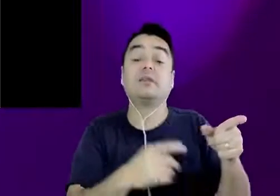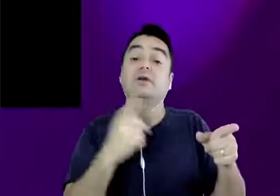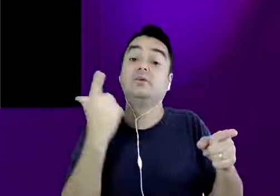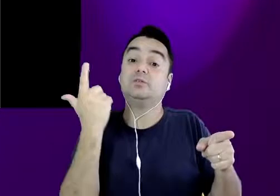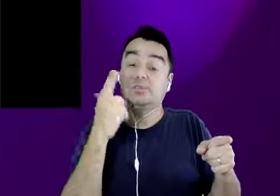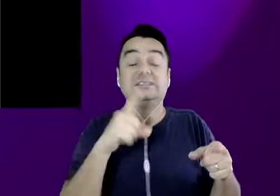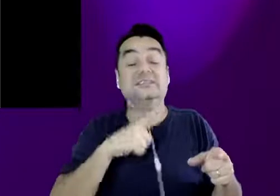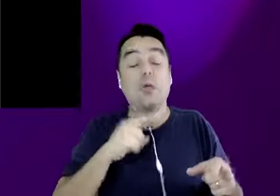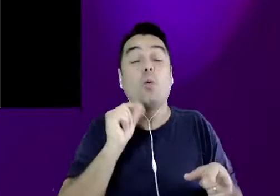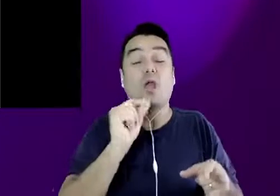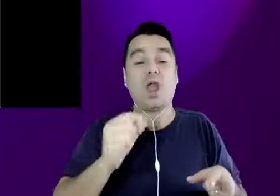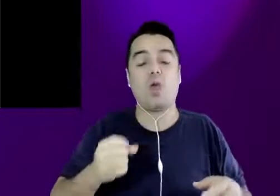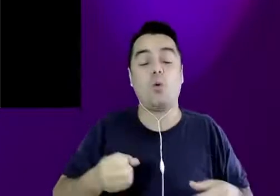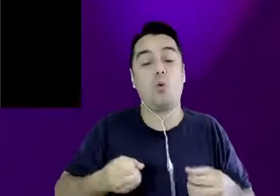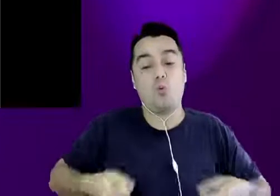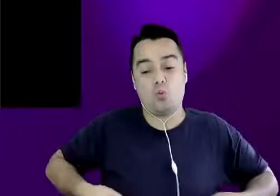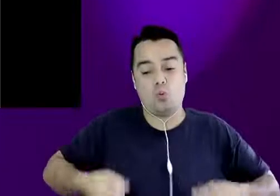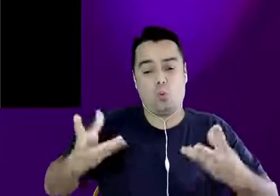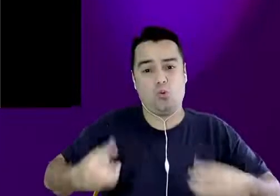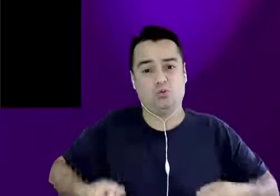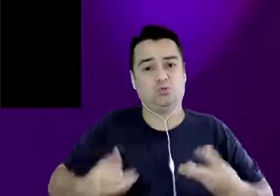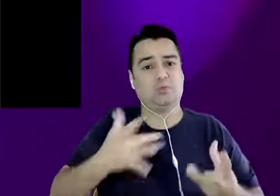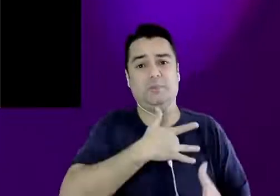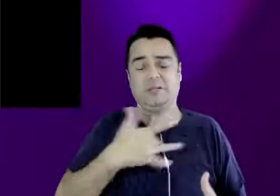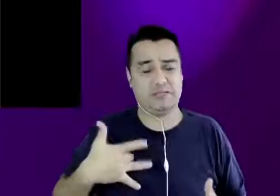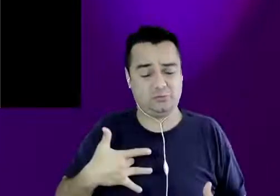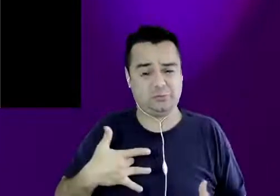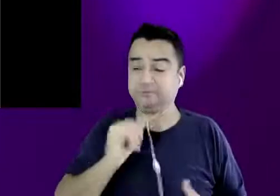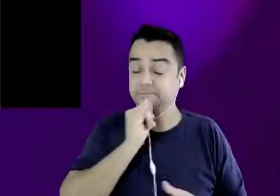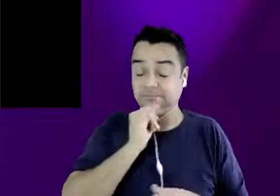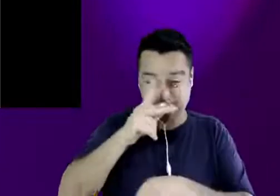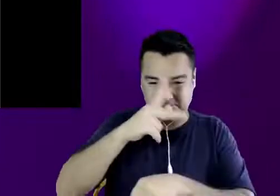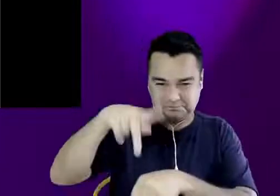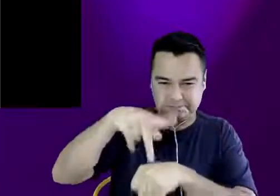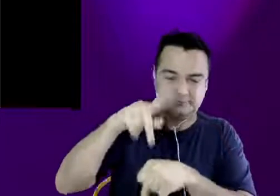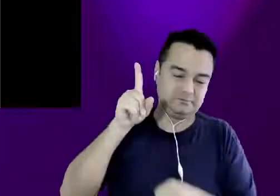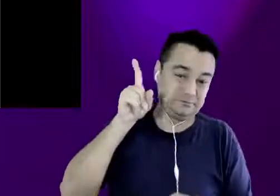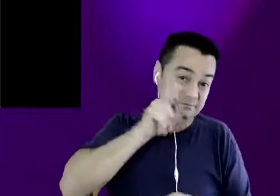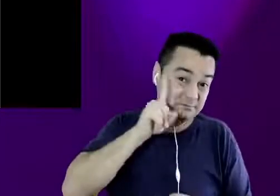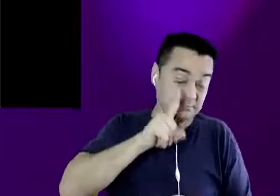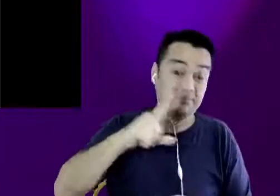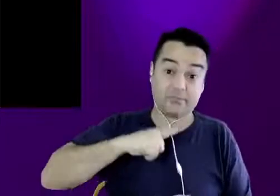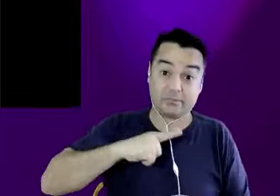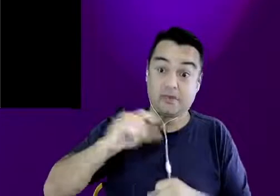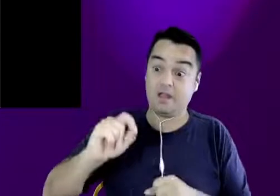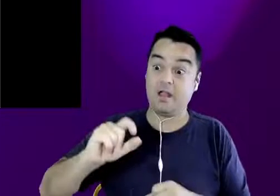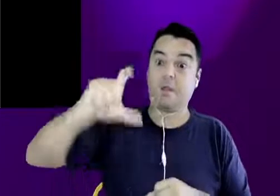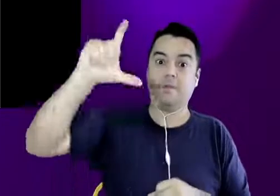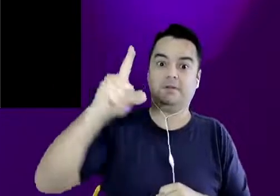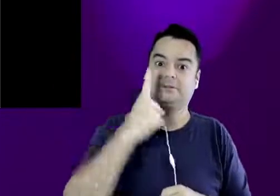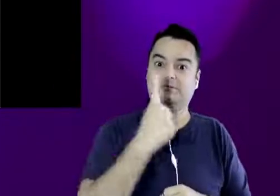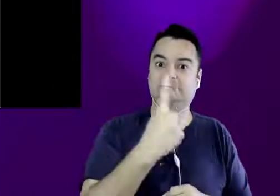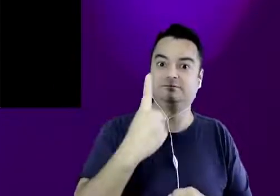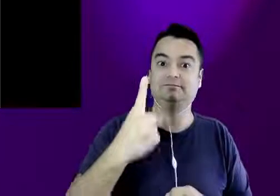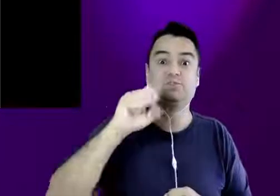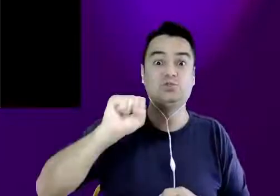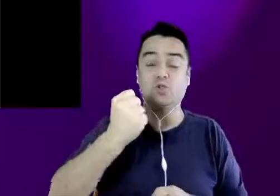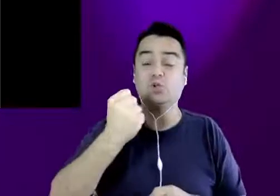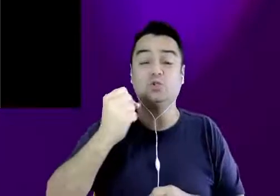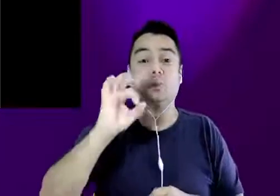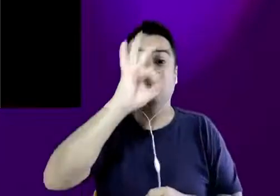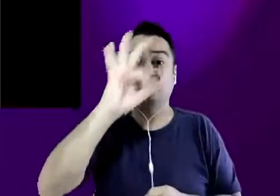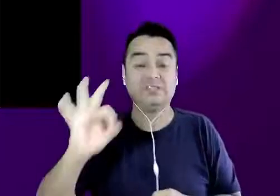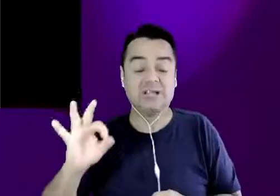rose 118% in the last 15 years. So in other words, there is a cost that went